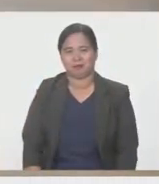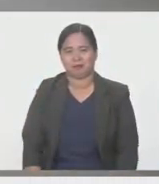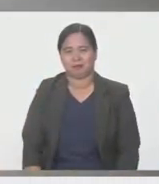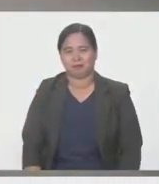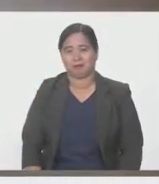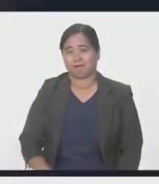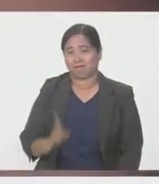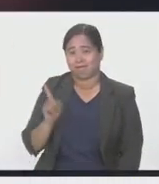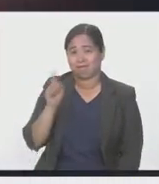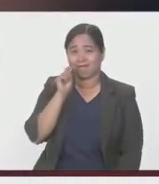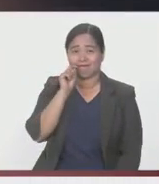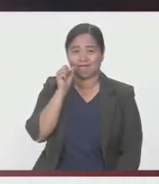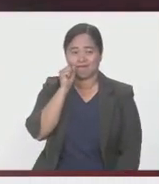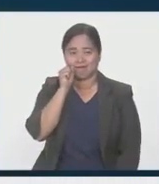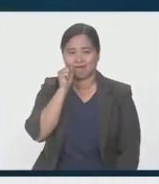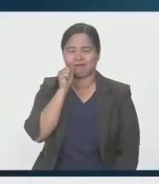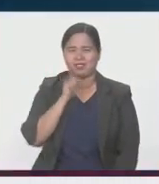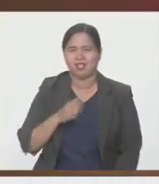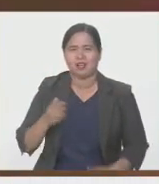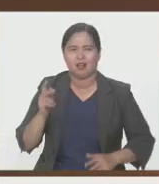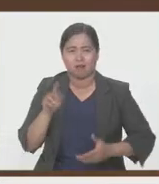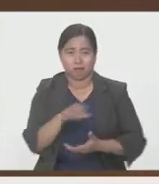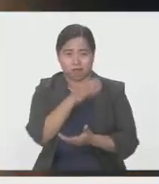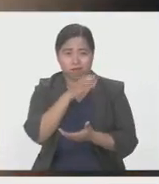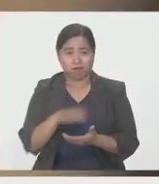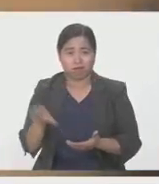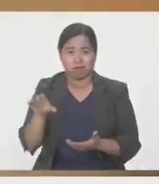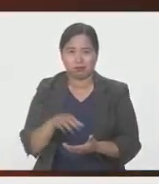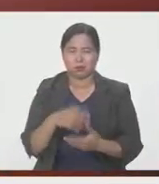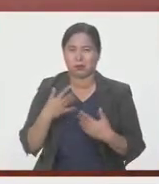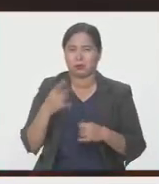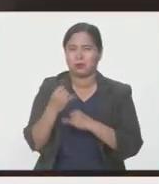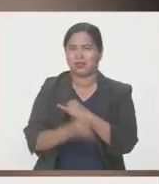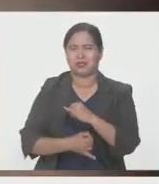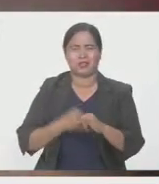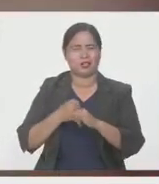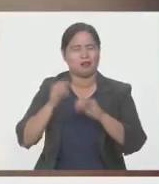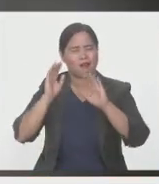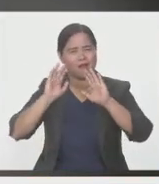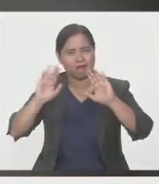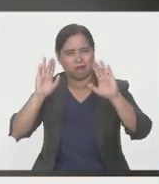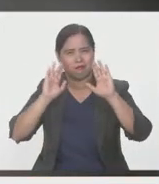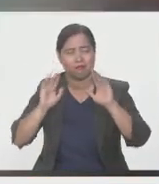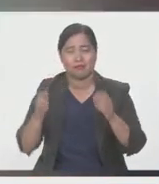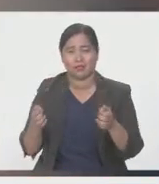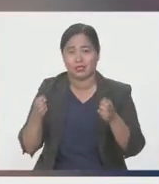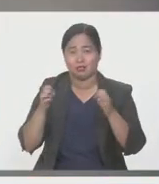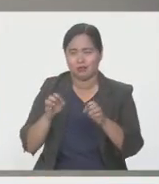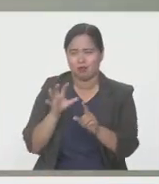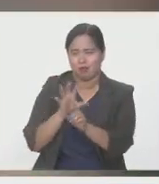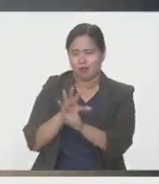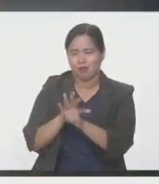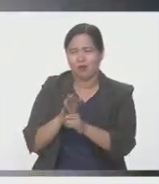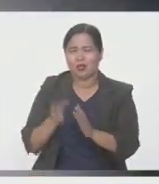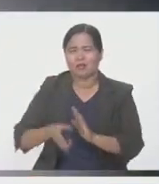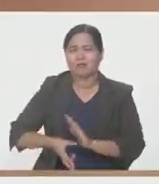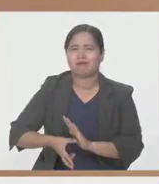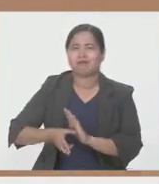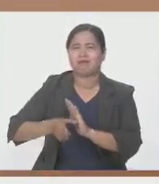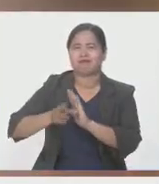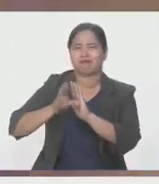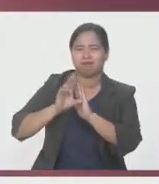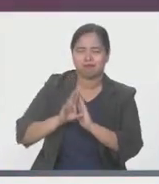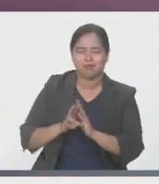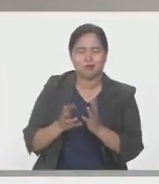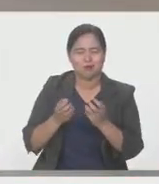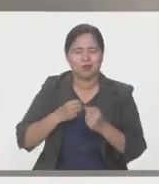Taylor Swift's The Eras Tour is proven to be an international phenomenon, and fans who want to relive or join in on the